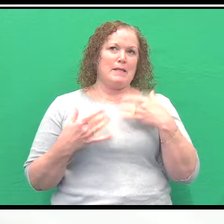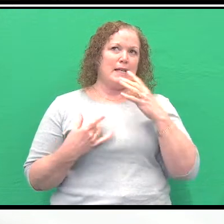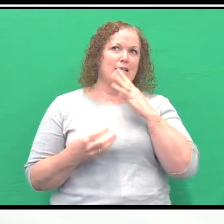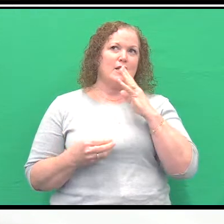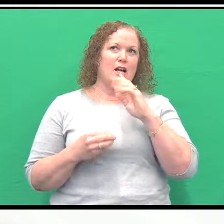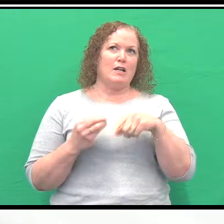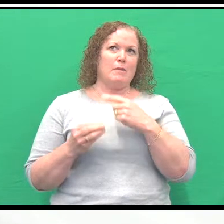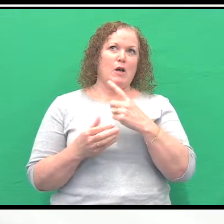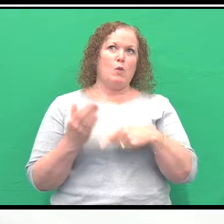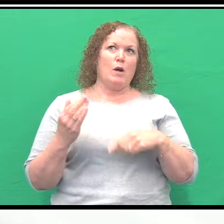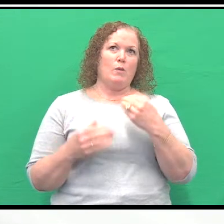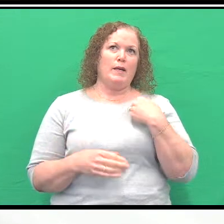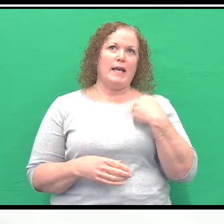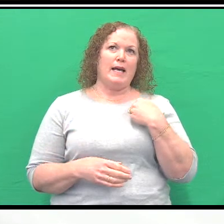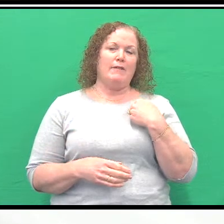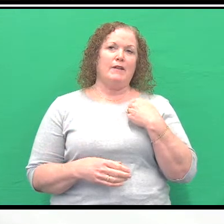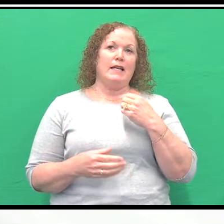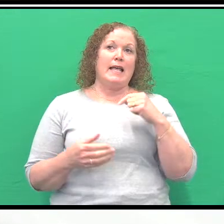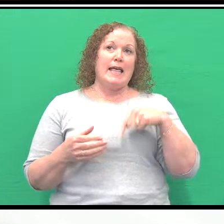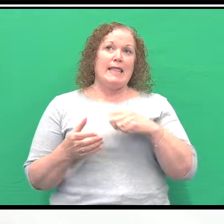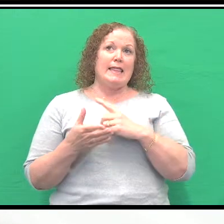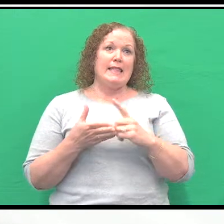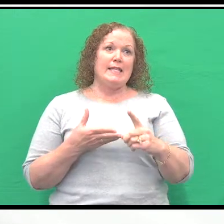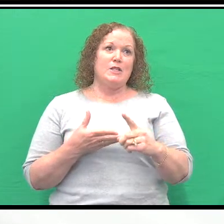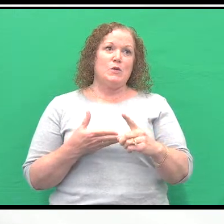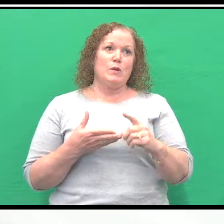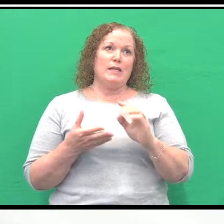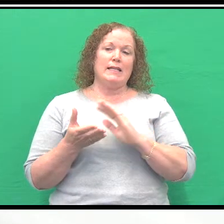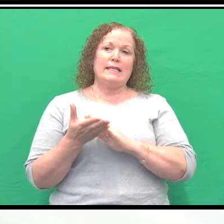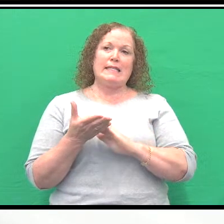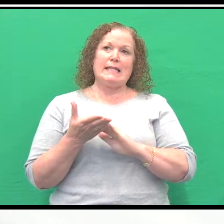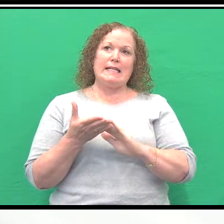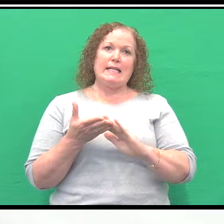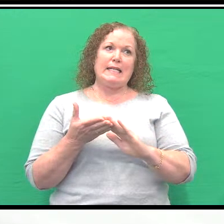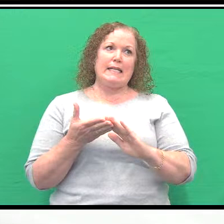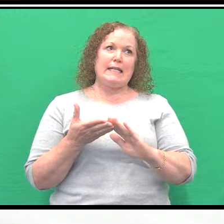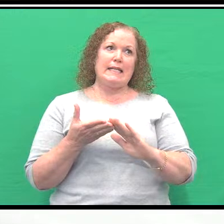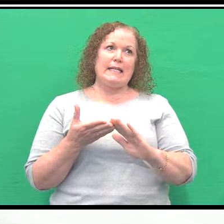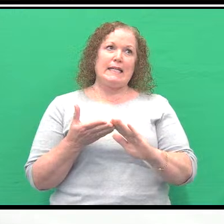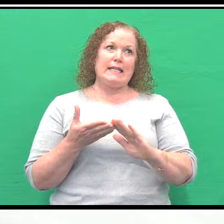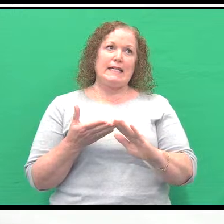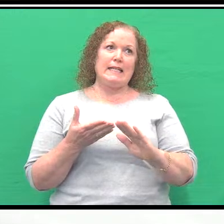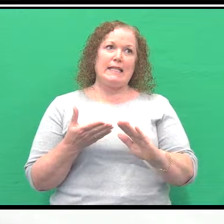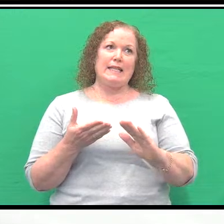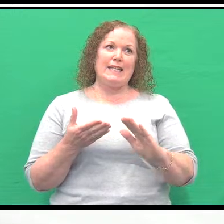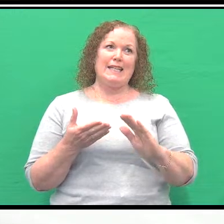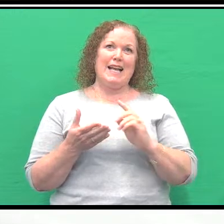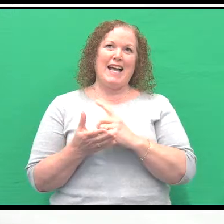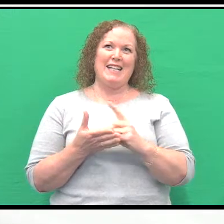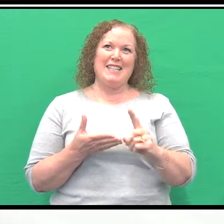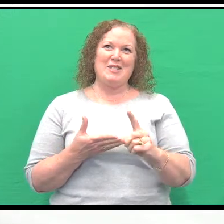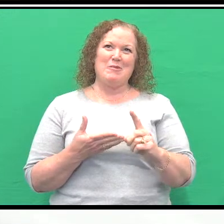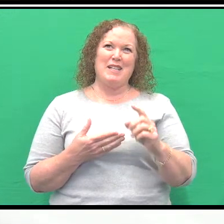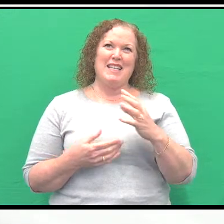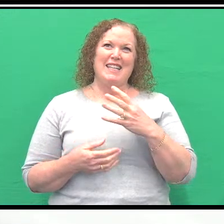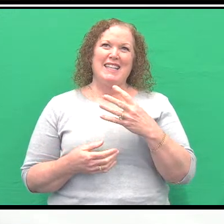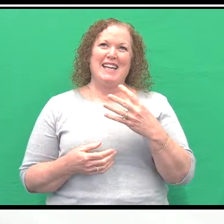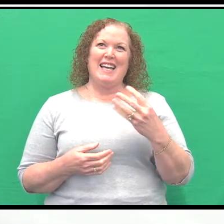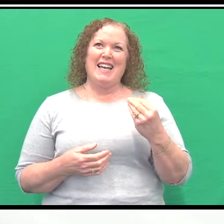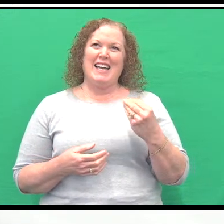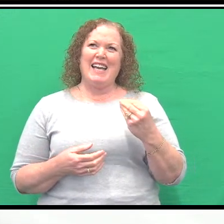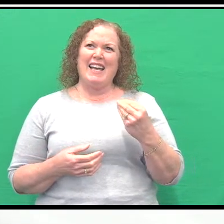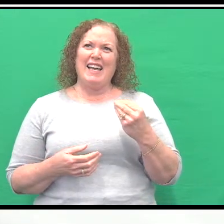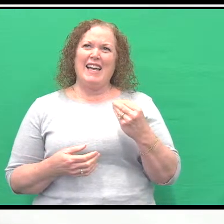and today was PJ Day, and it's like today's Tuesday. Today was Twin